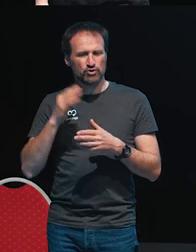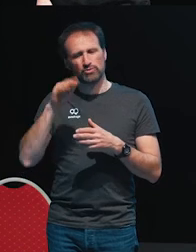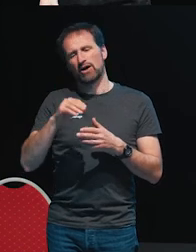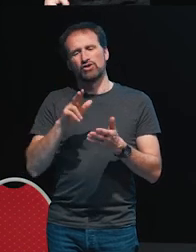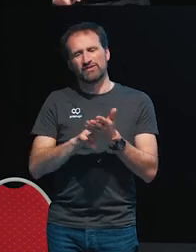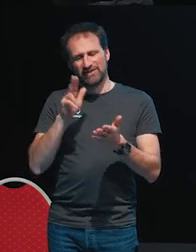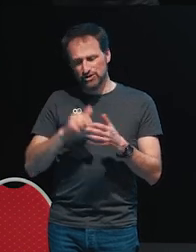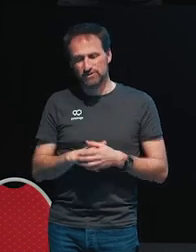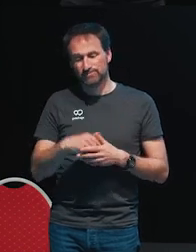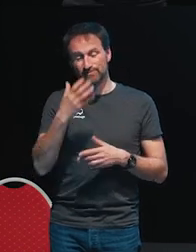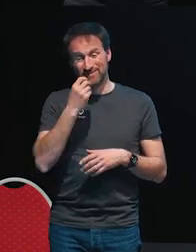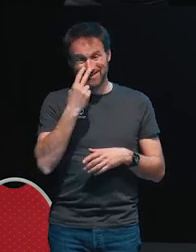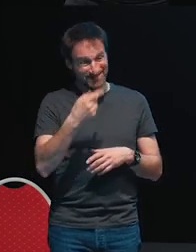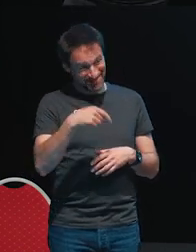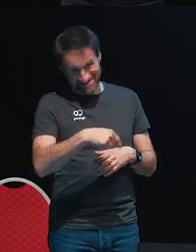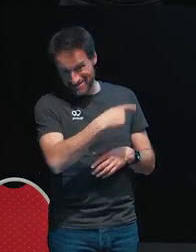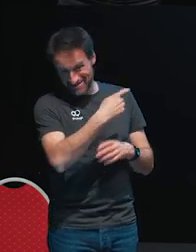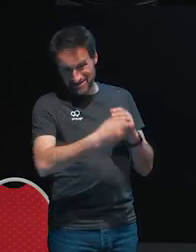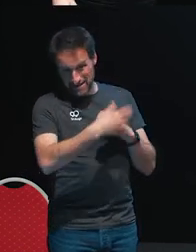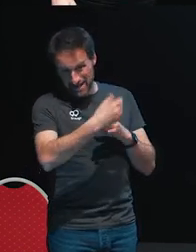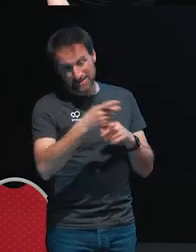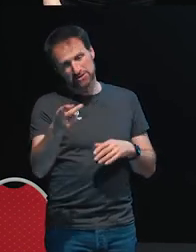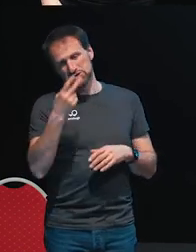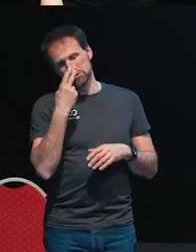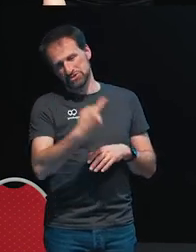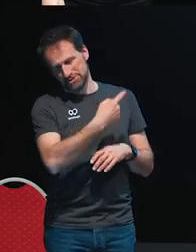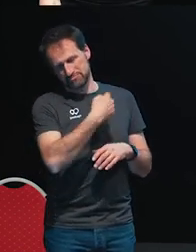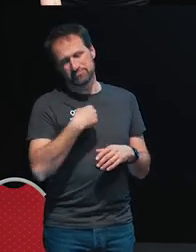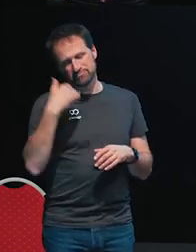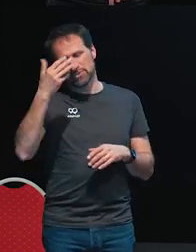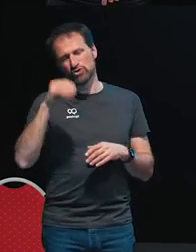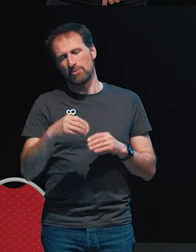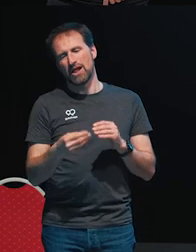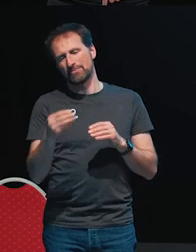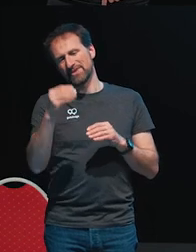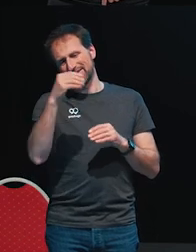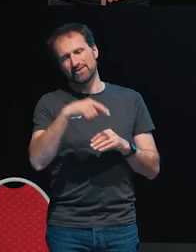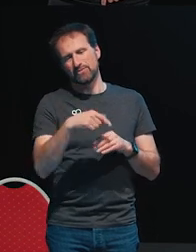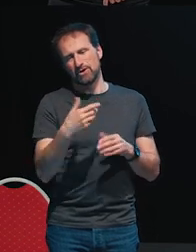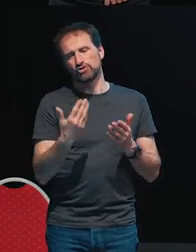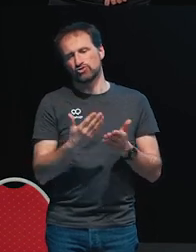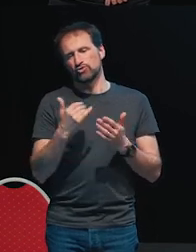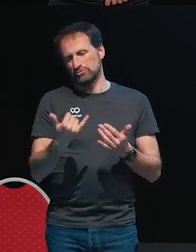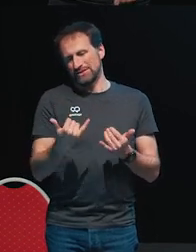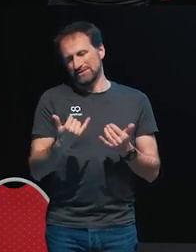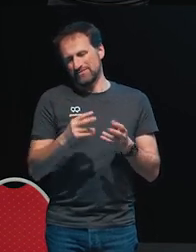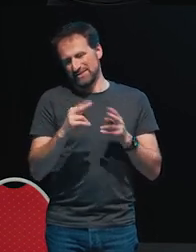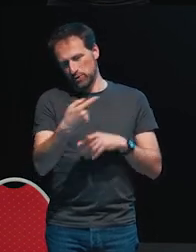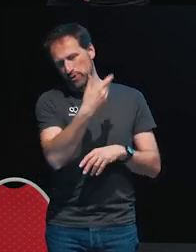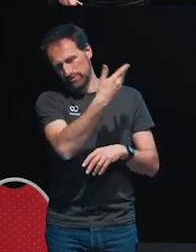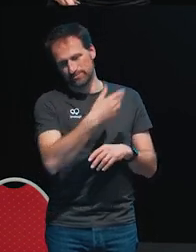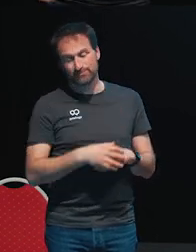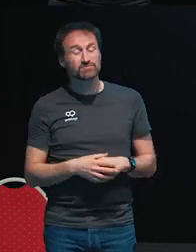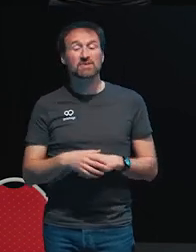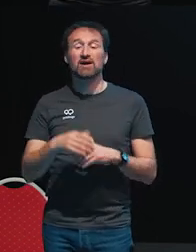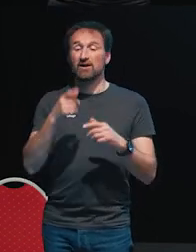slides, jwt.sambiga.tech. I will update them later, but there's already a version here. If there's questions, just come find